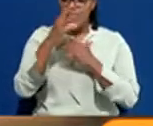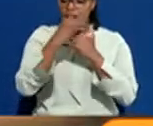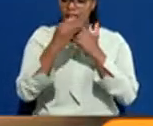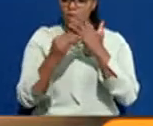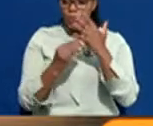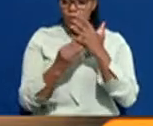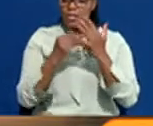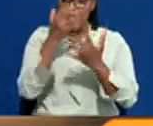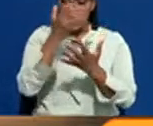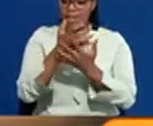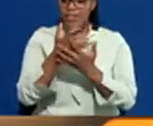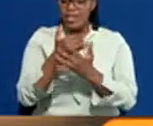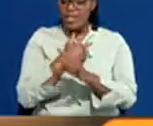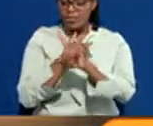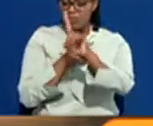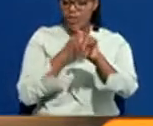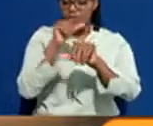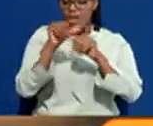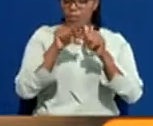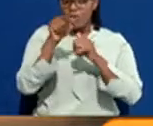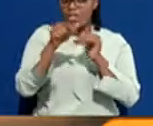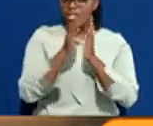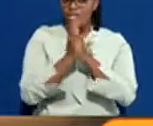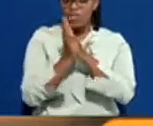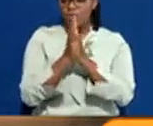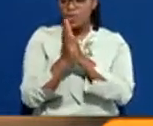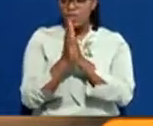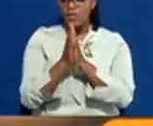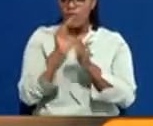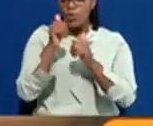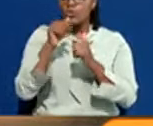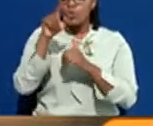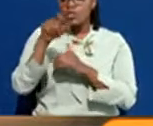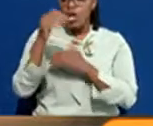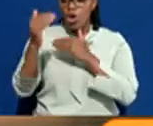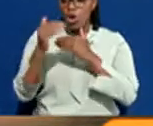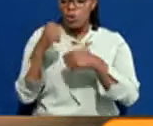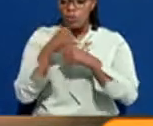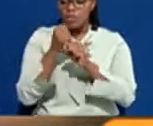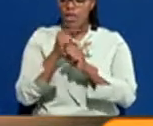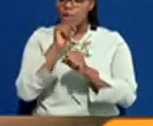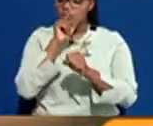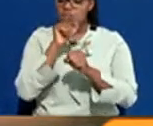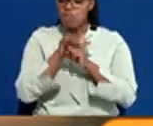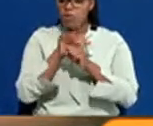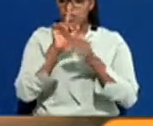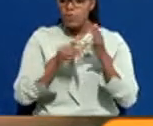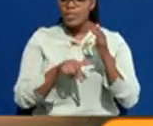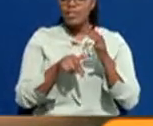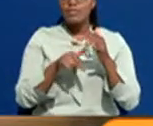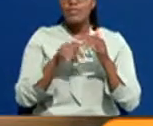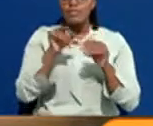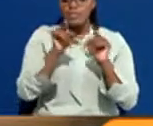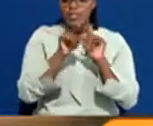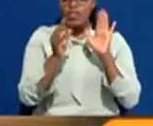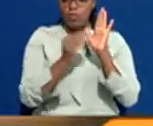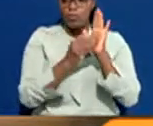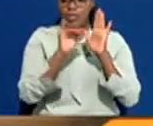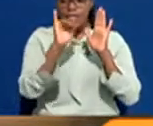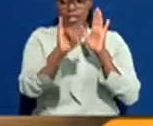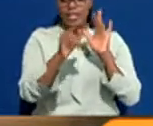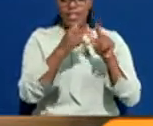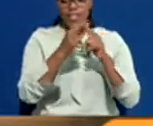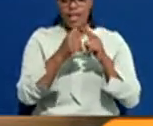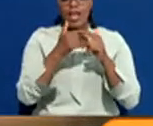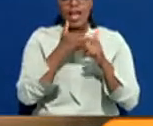if he has evidence about the allegations he was about to make. He assured me that, as he put it,